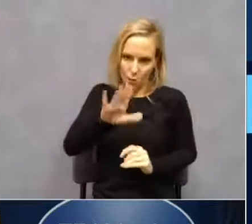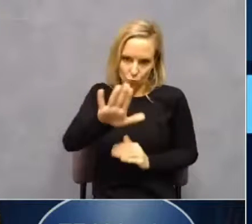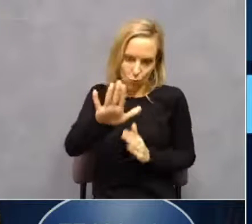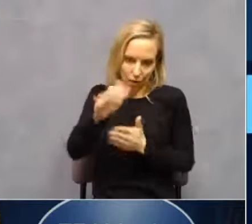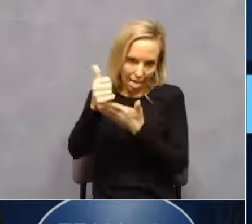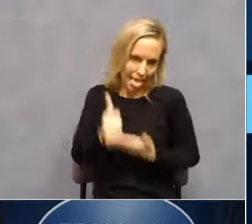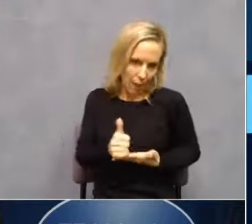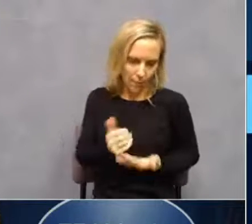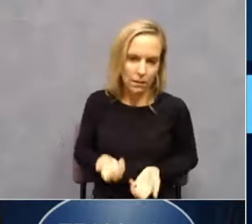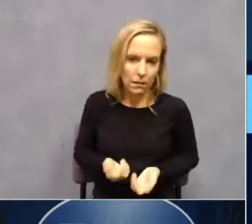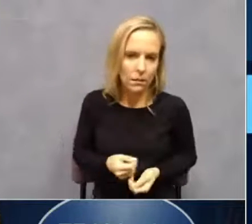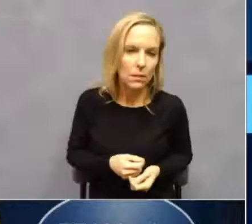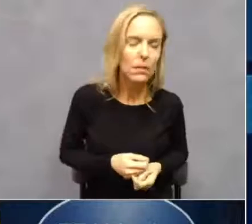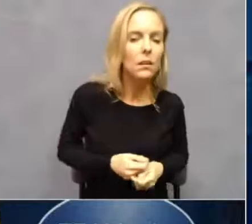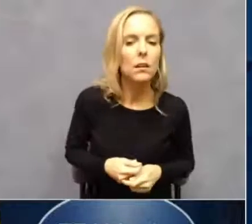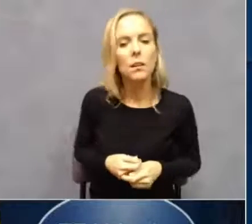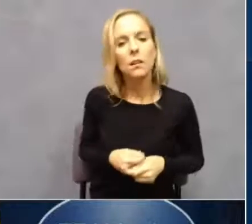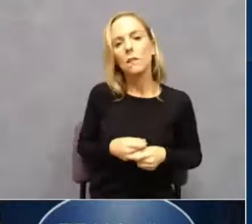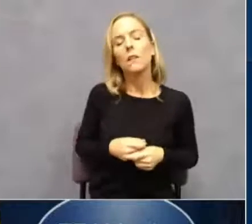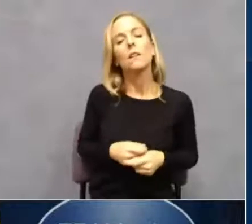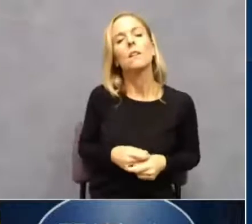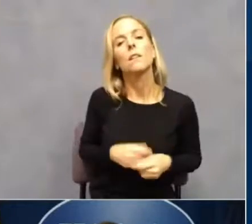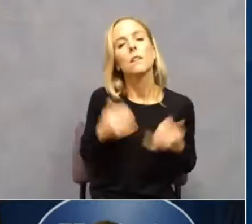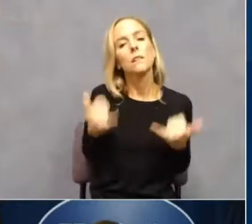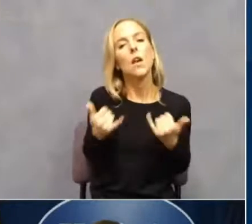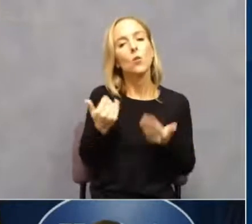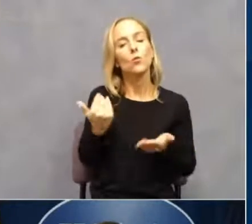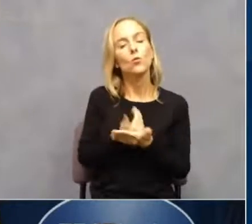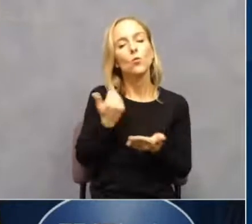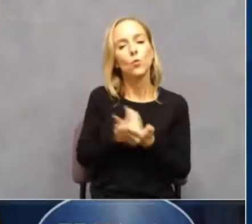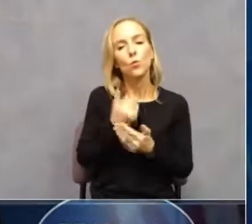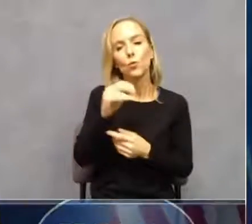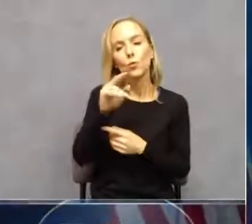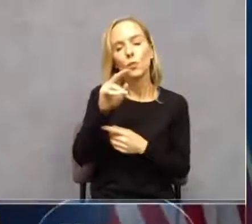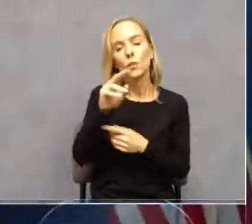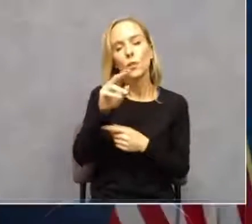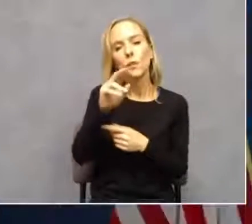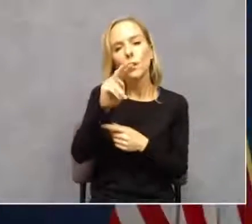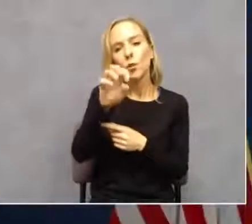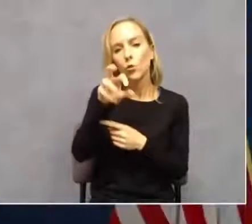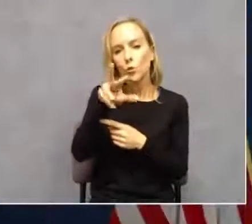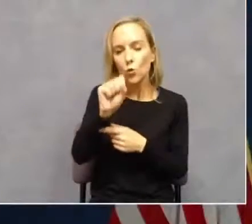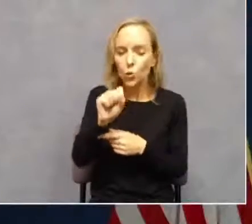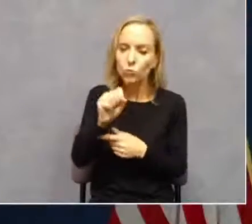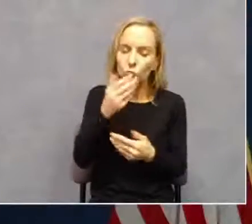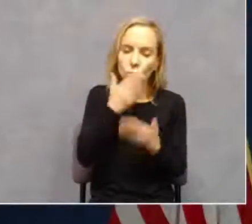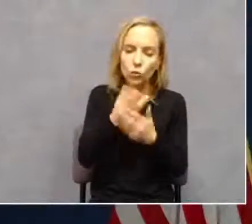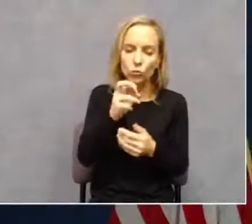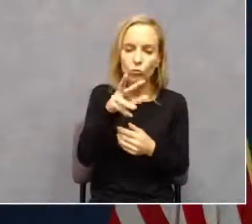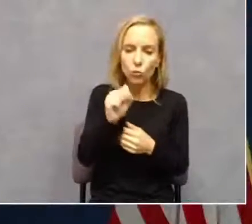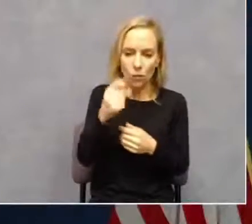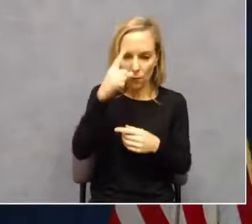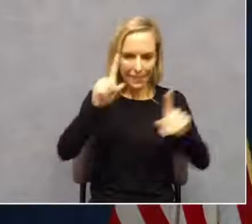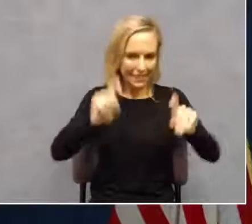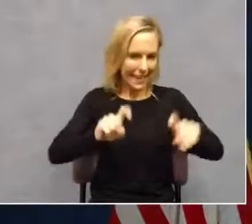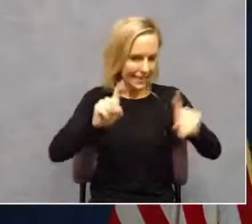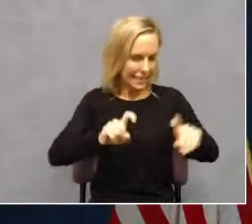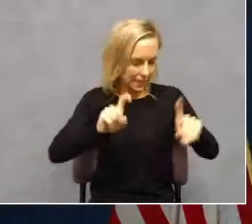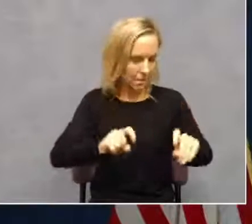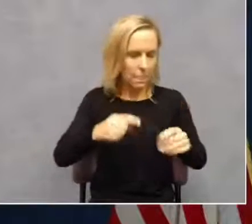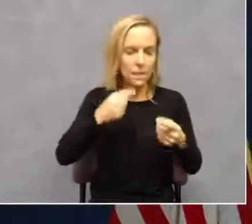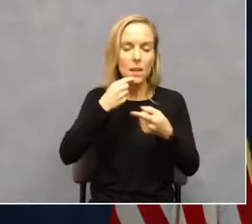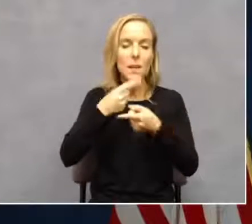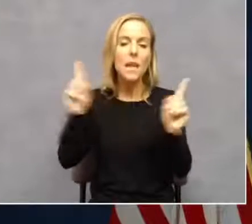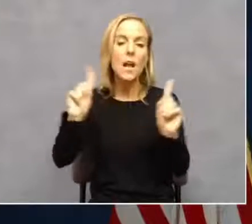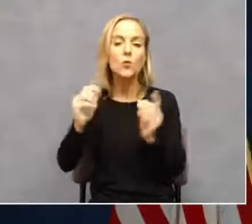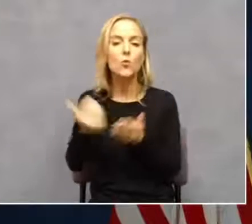We do have some positive news on the testing front. We're announcing a new program today